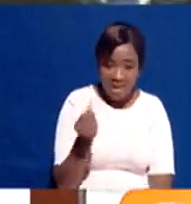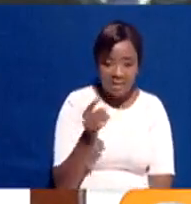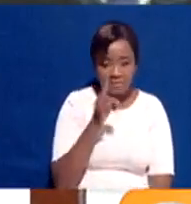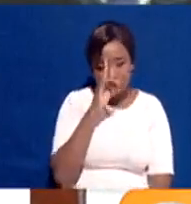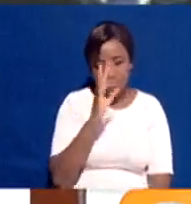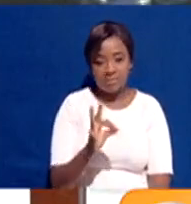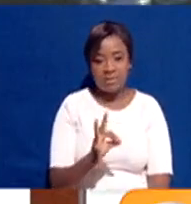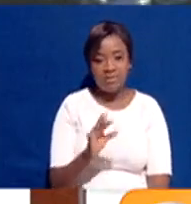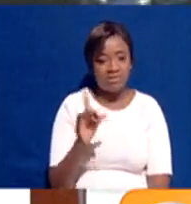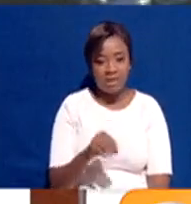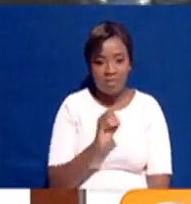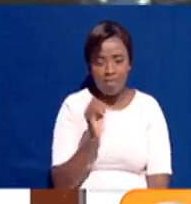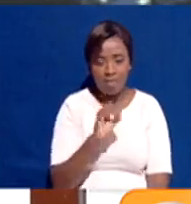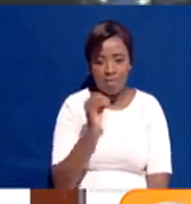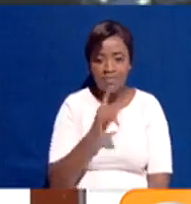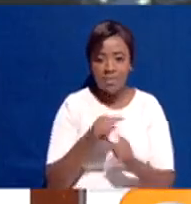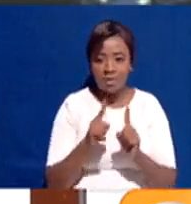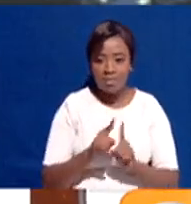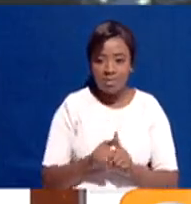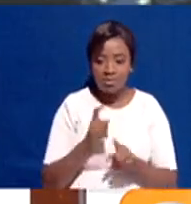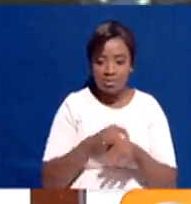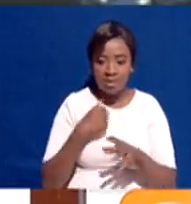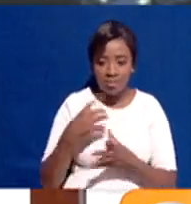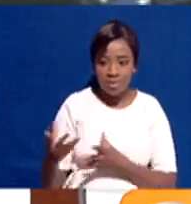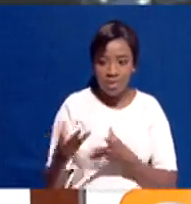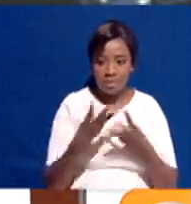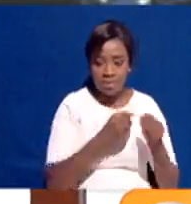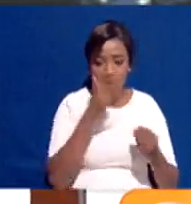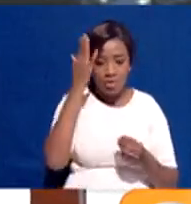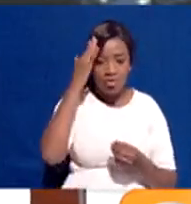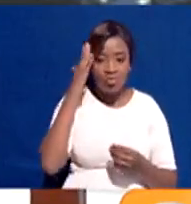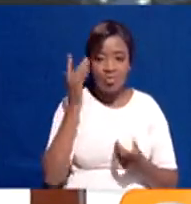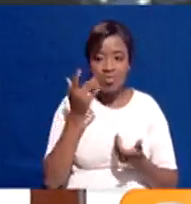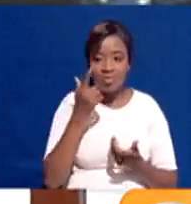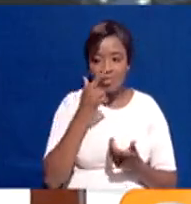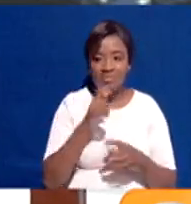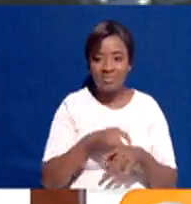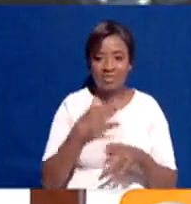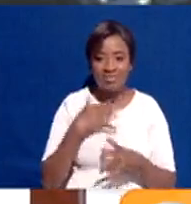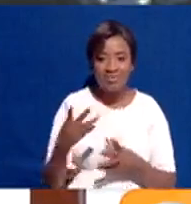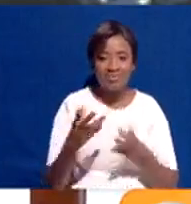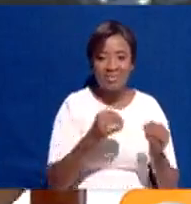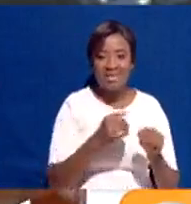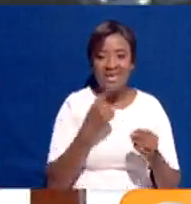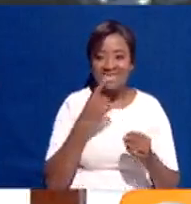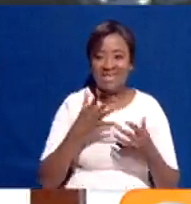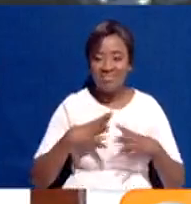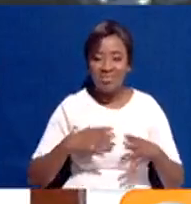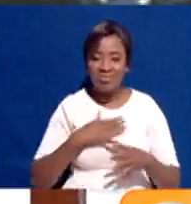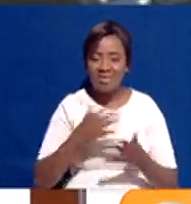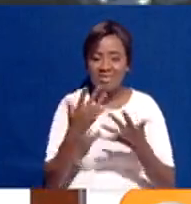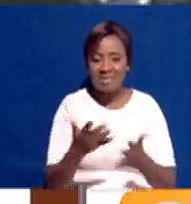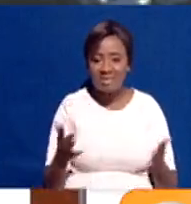critical. And what even made me so sad is that as you are leaving, you know, now when you're leaving home, of course, now you tell people to take care of your